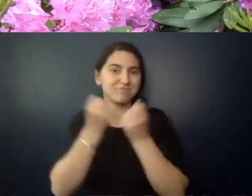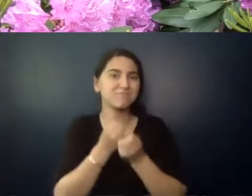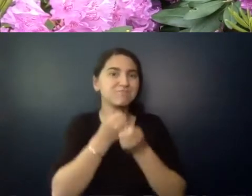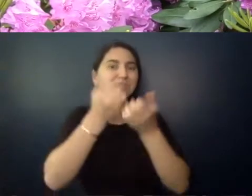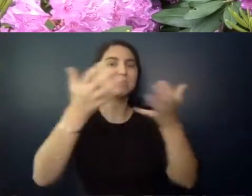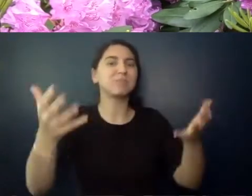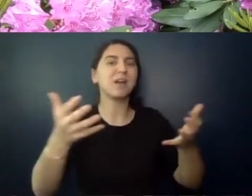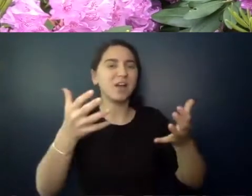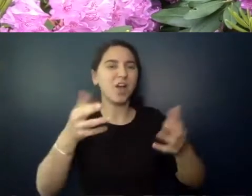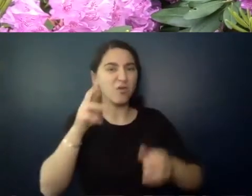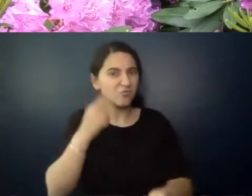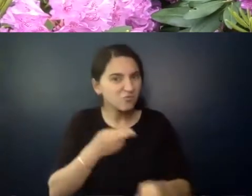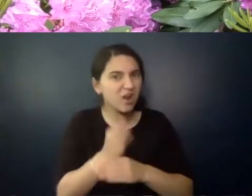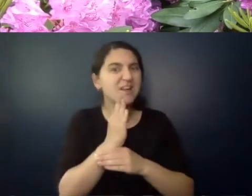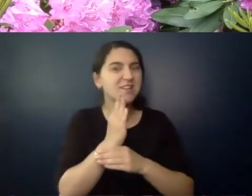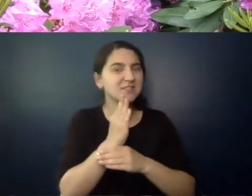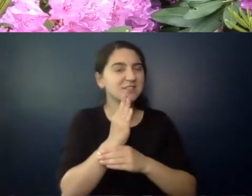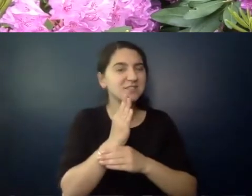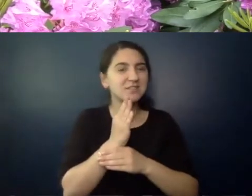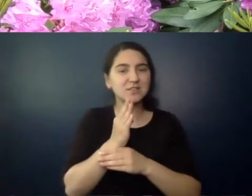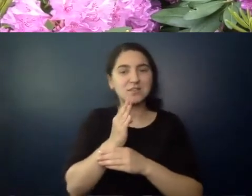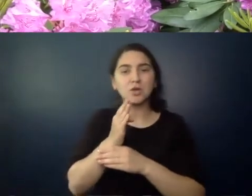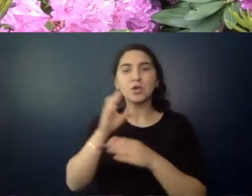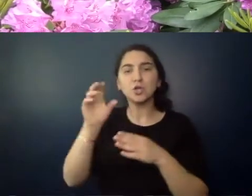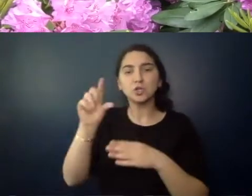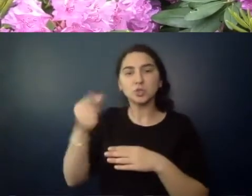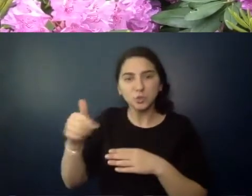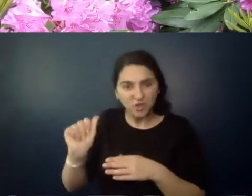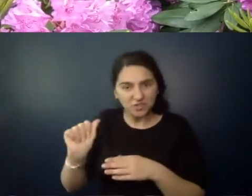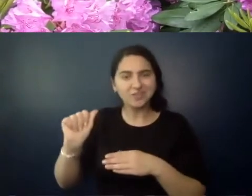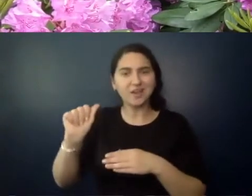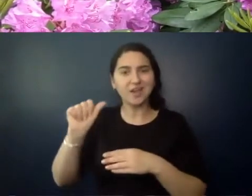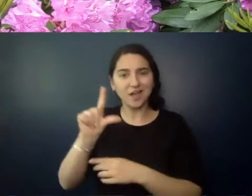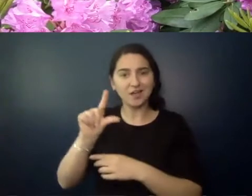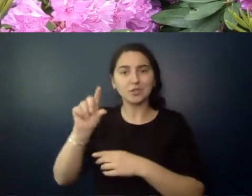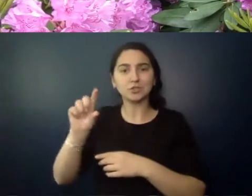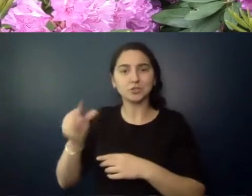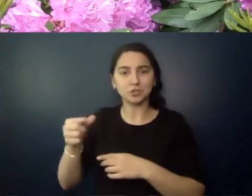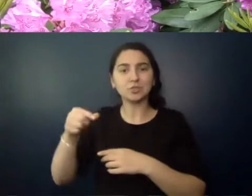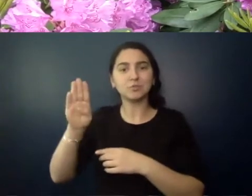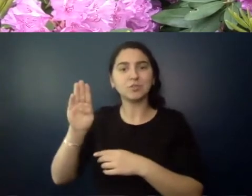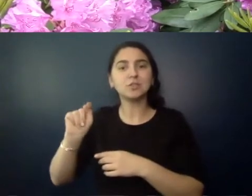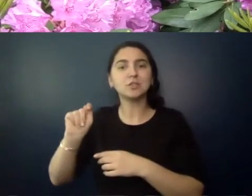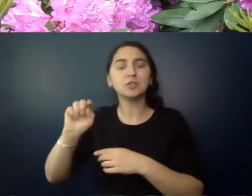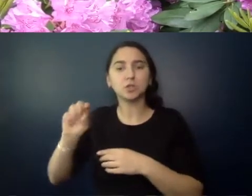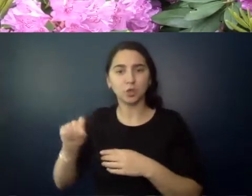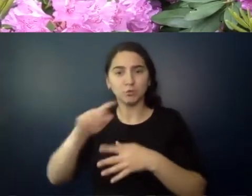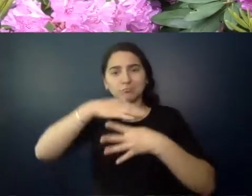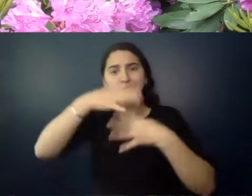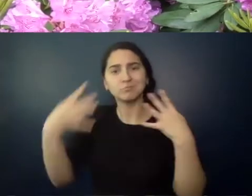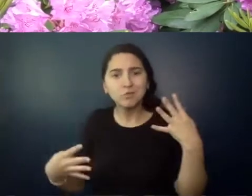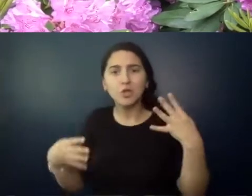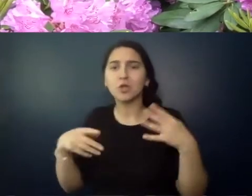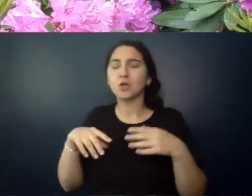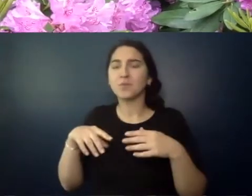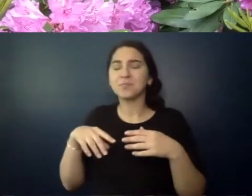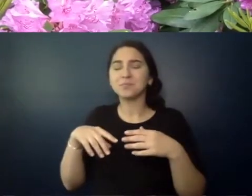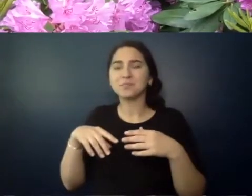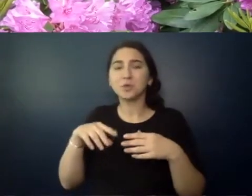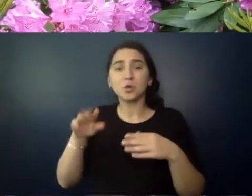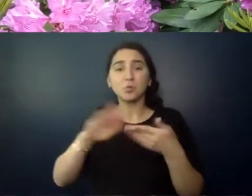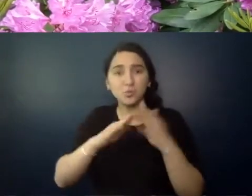her community to speak out in support of the rights of Georgia's LGBTQ community.